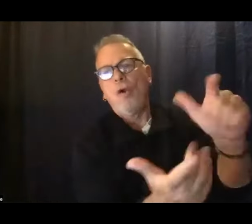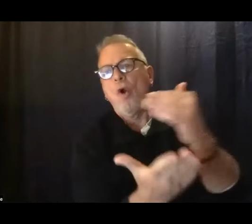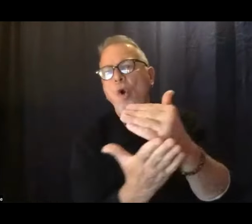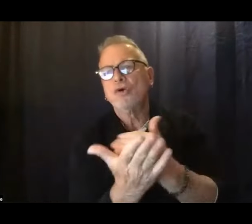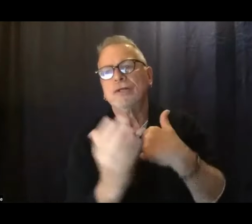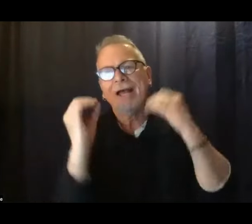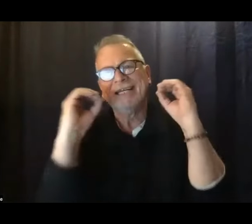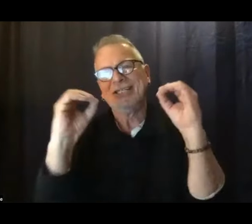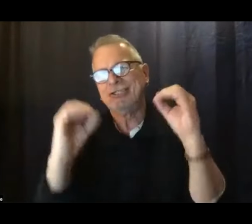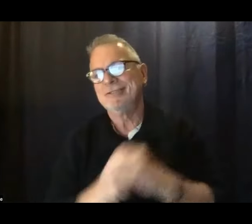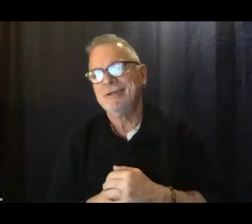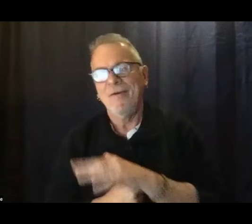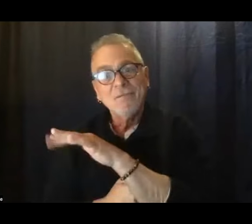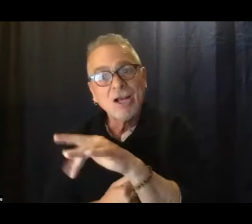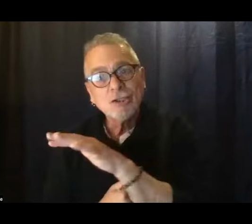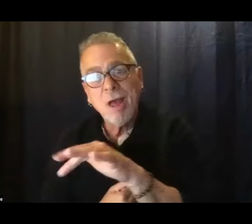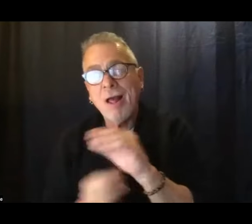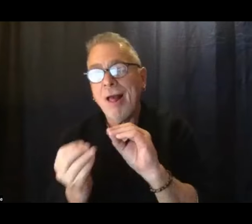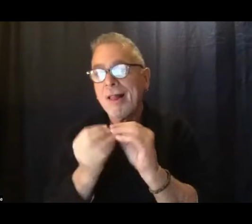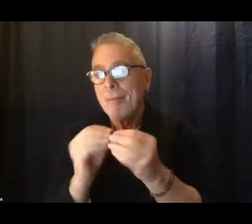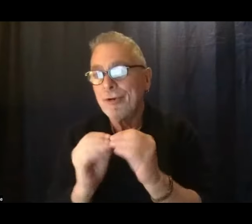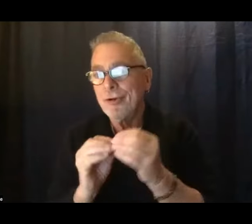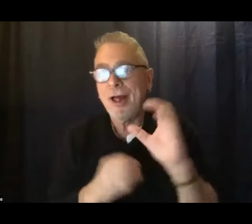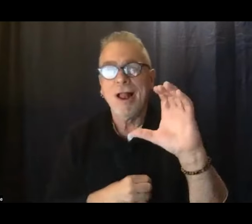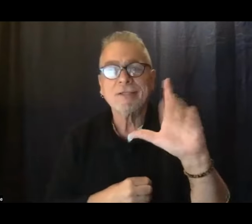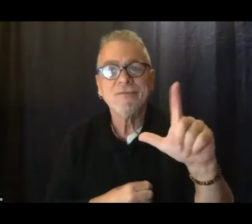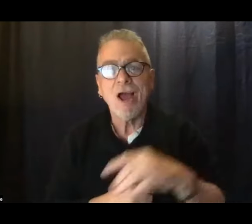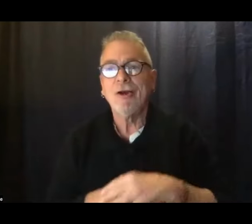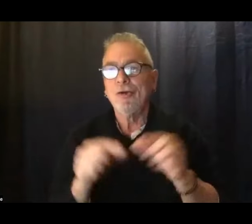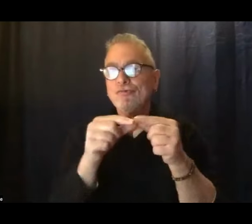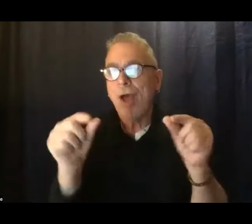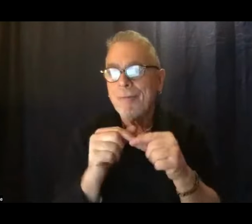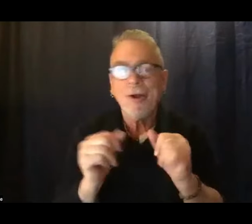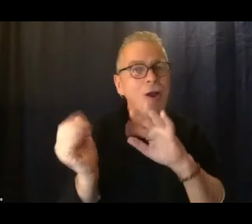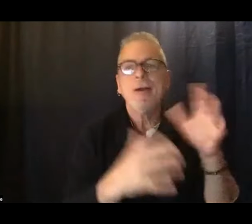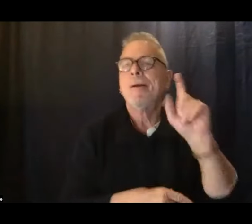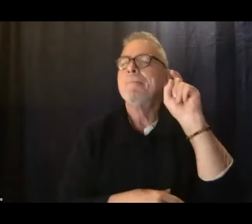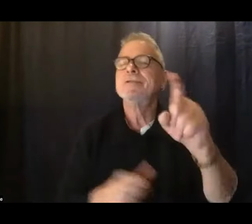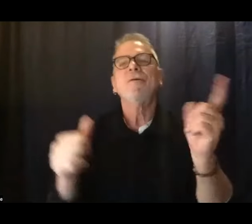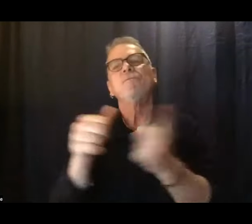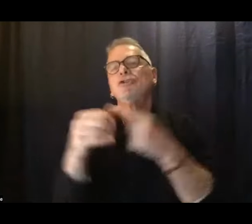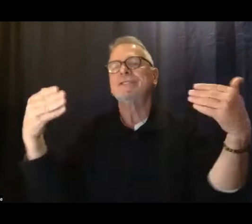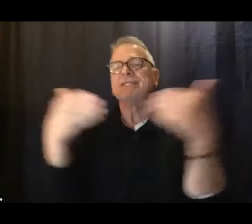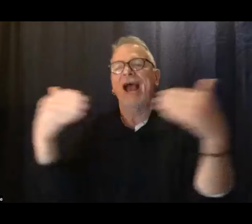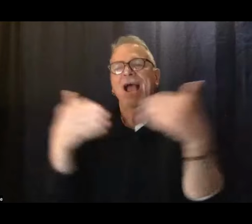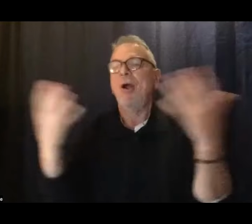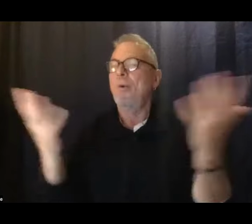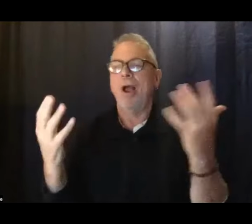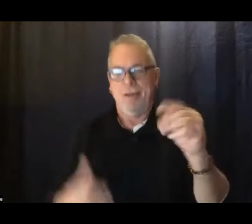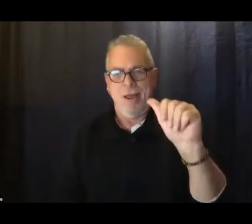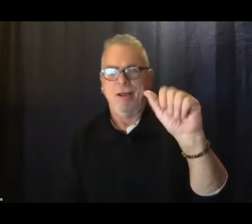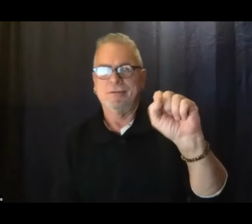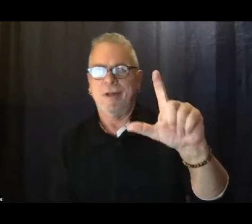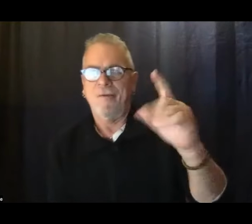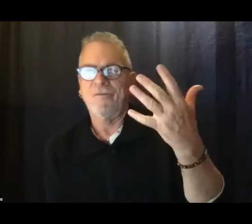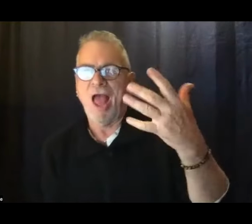5 parameters of ASL, and they apply to all aspects of teaching the language, all aspects of learning it, and all aspects of it, the language,